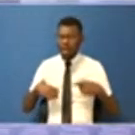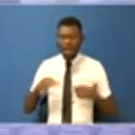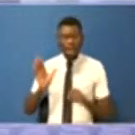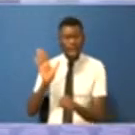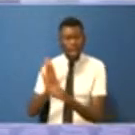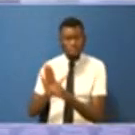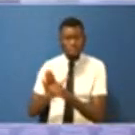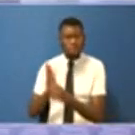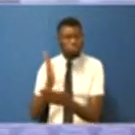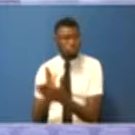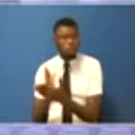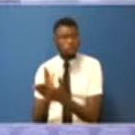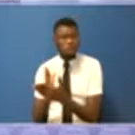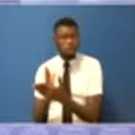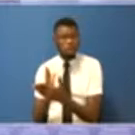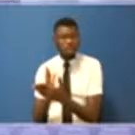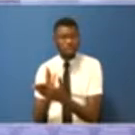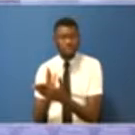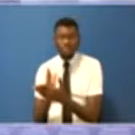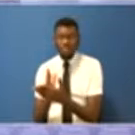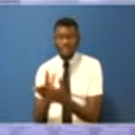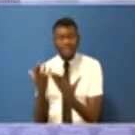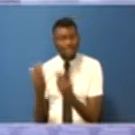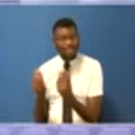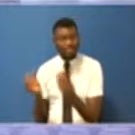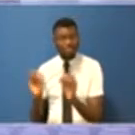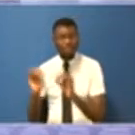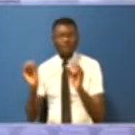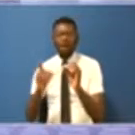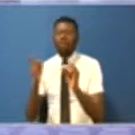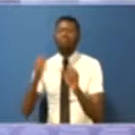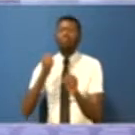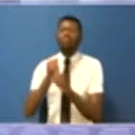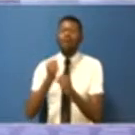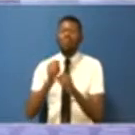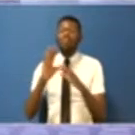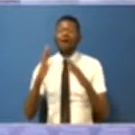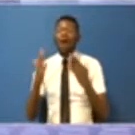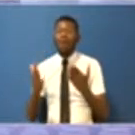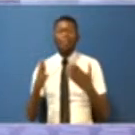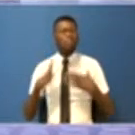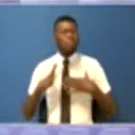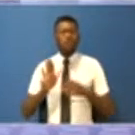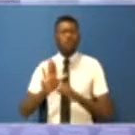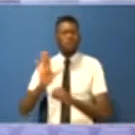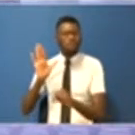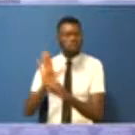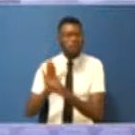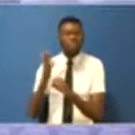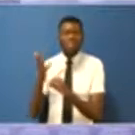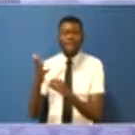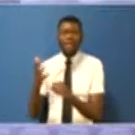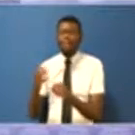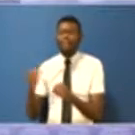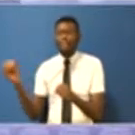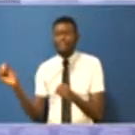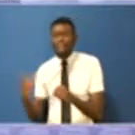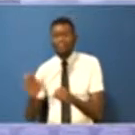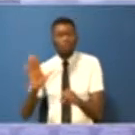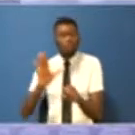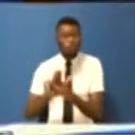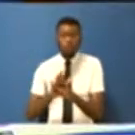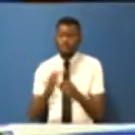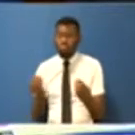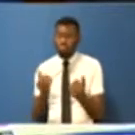it that's a steep slope for you how will you operationalize the congestion of informal settlements which